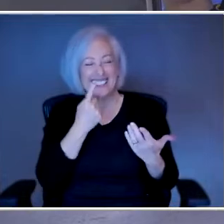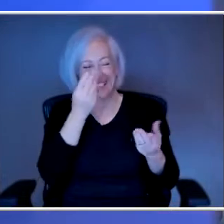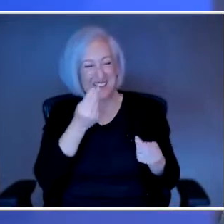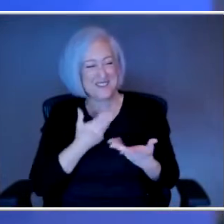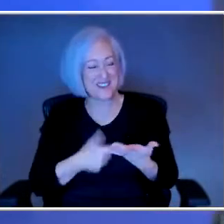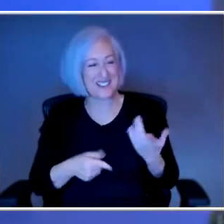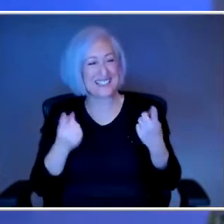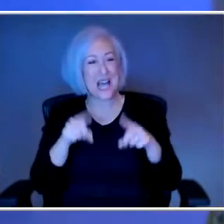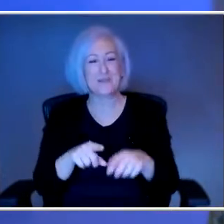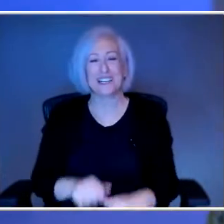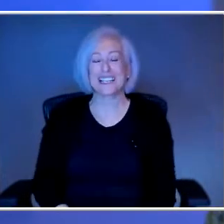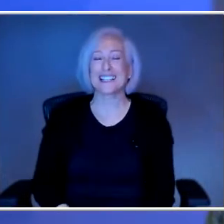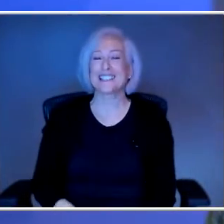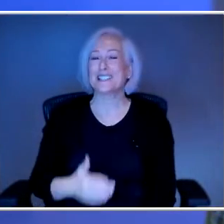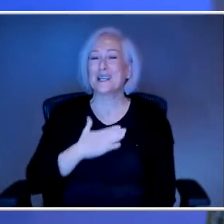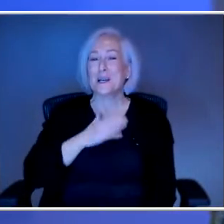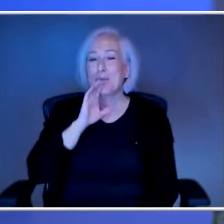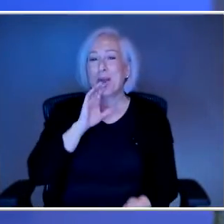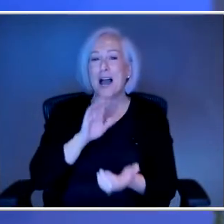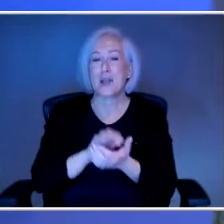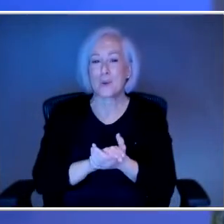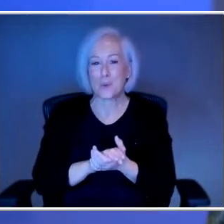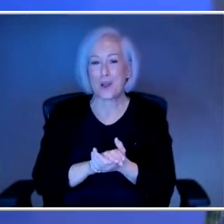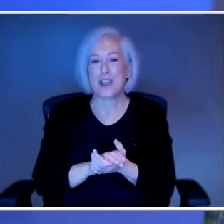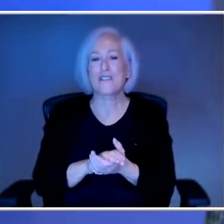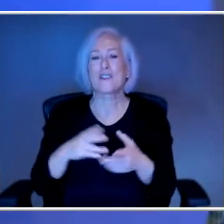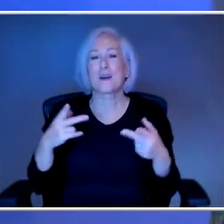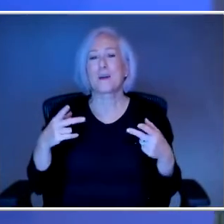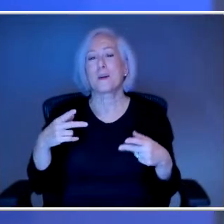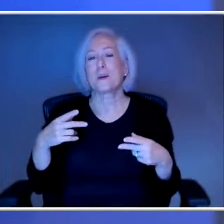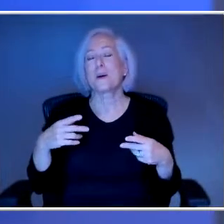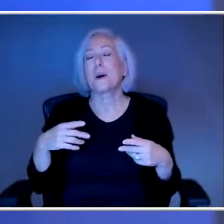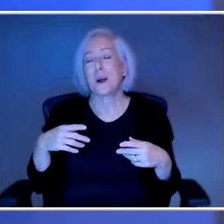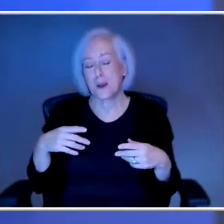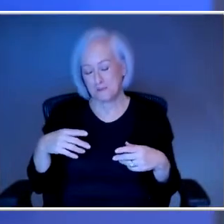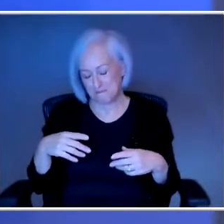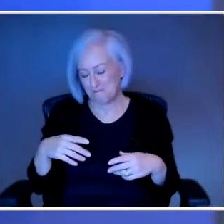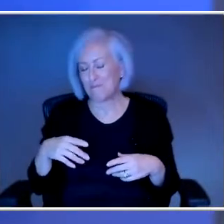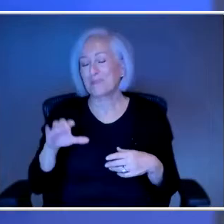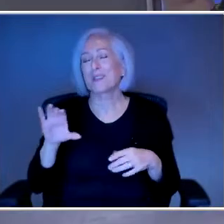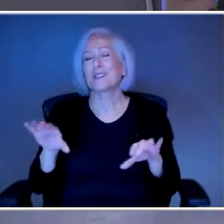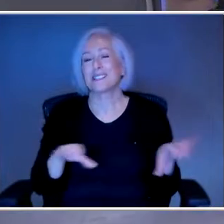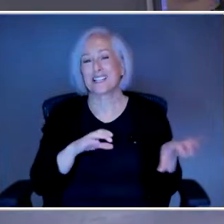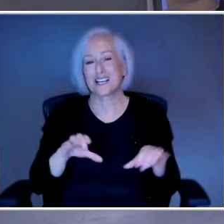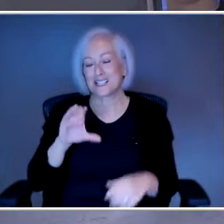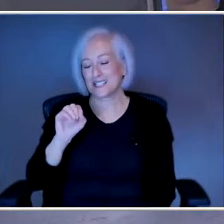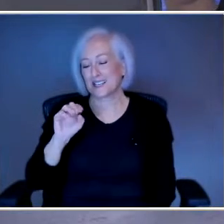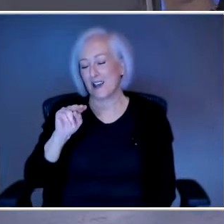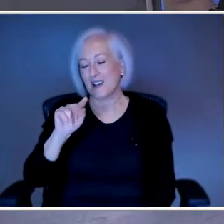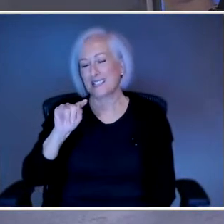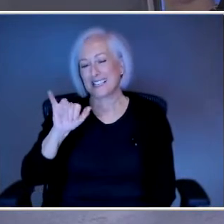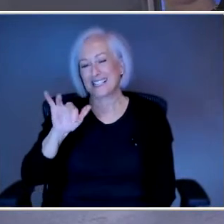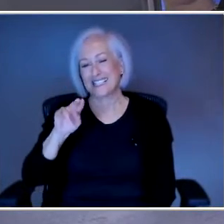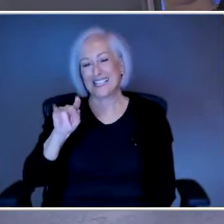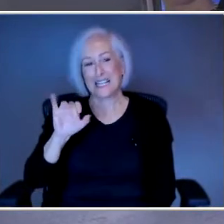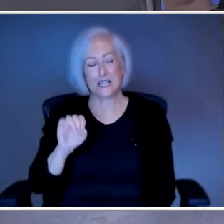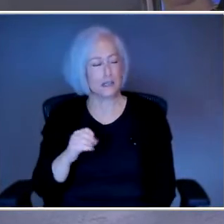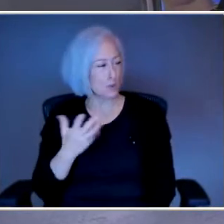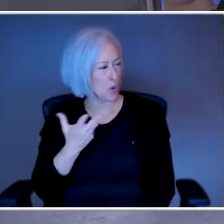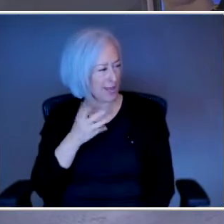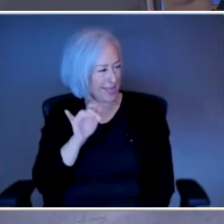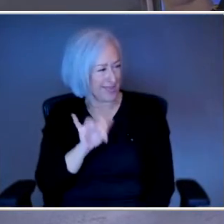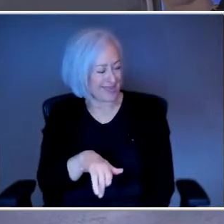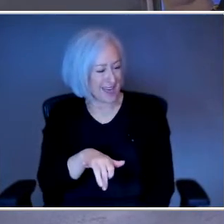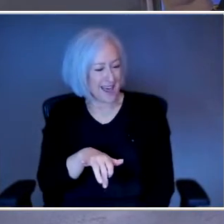Well, my wife plays the concertina, and our current musical project is... The what? The concertina. What is that? Am I learning